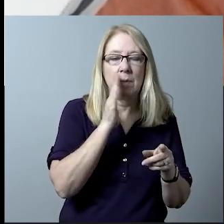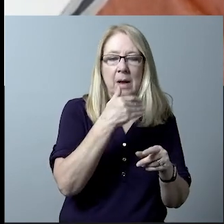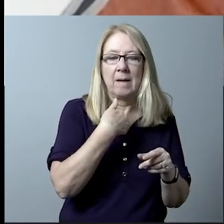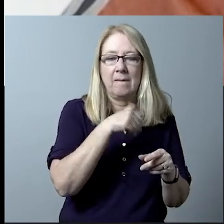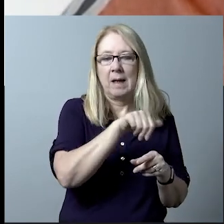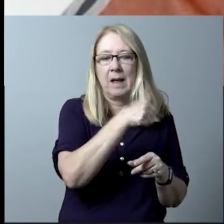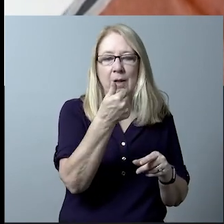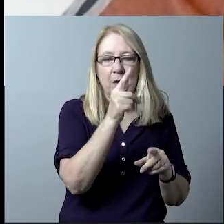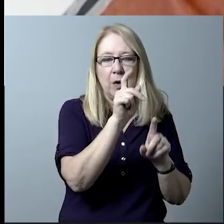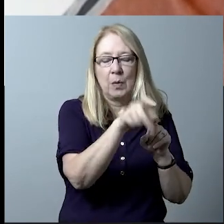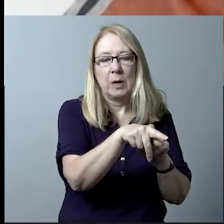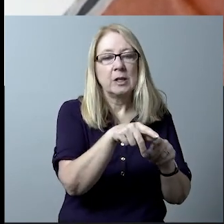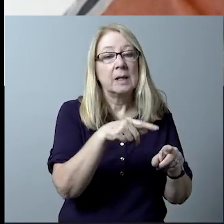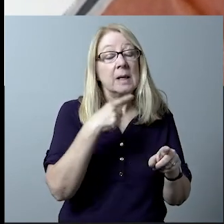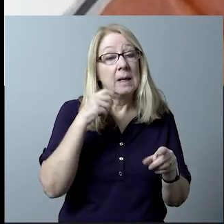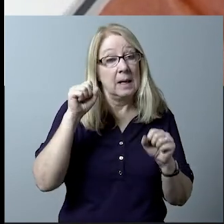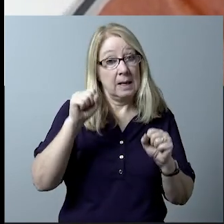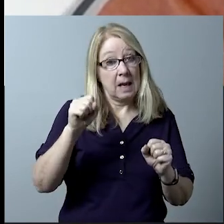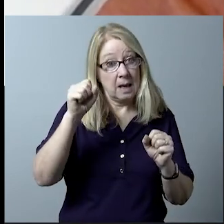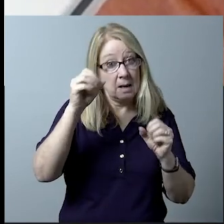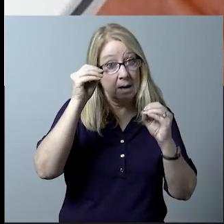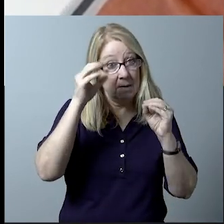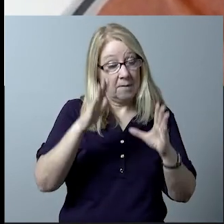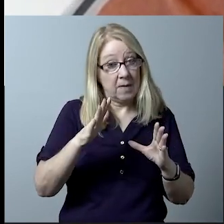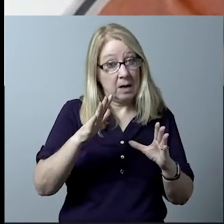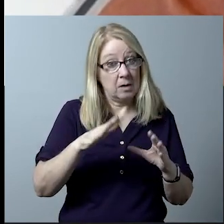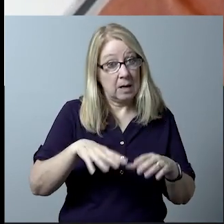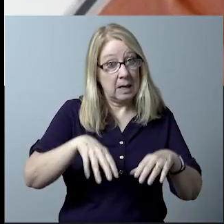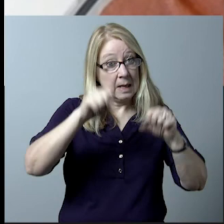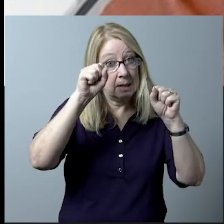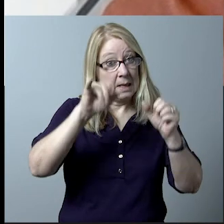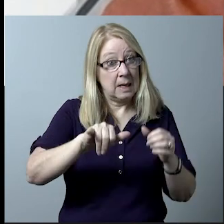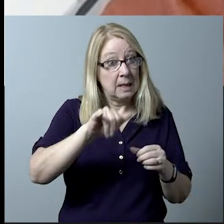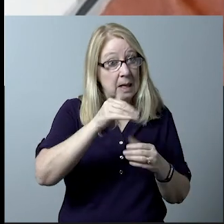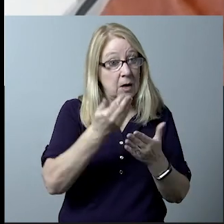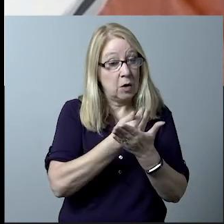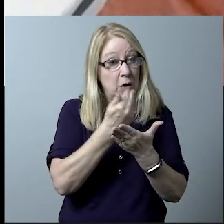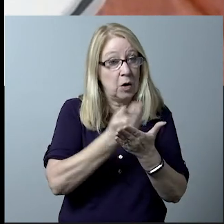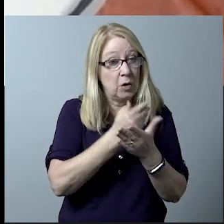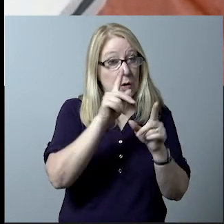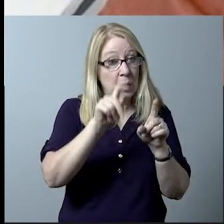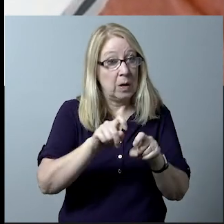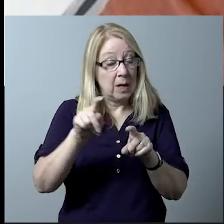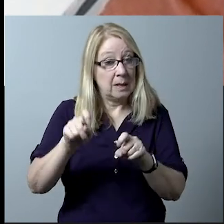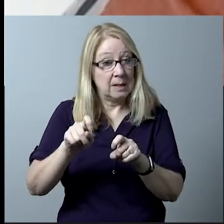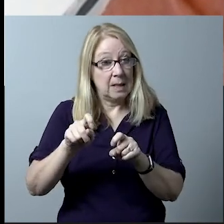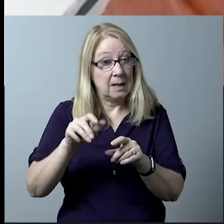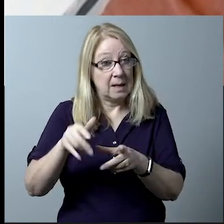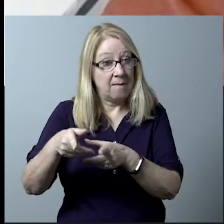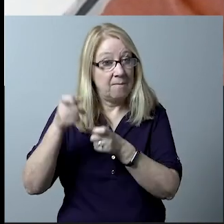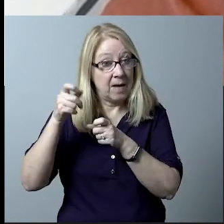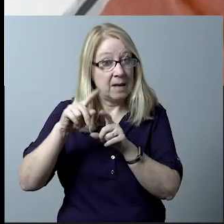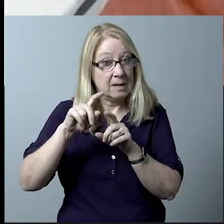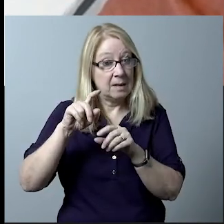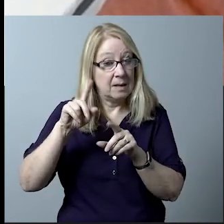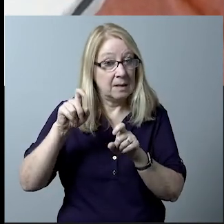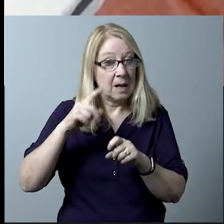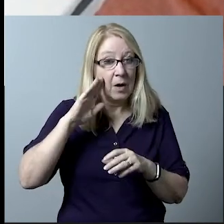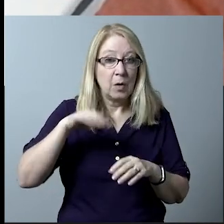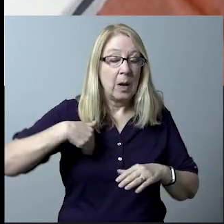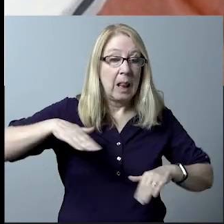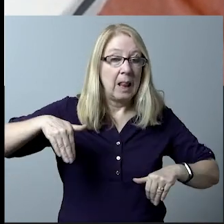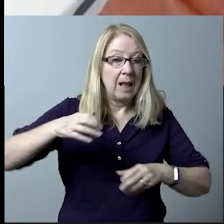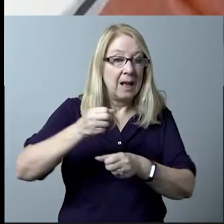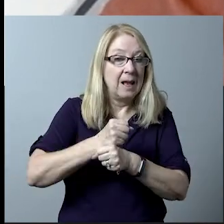Perfect. So keep your microphone on. So the question is, can faculty take the rapid COVID-19 test on campus? I know